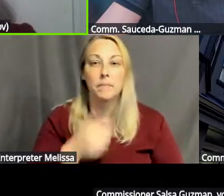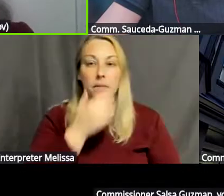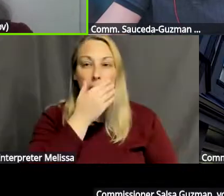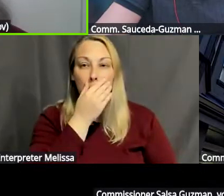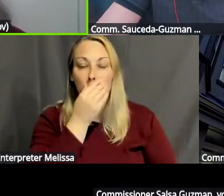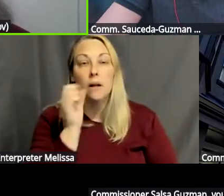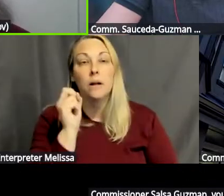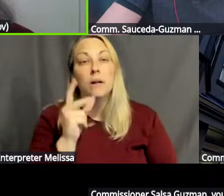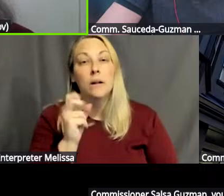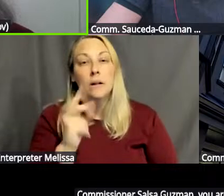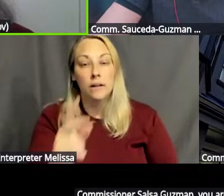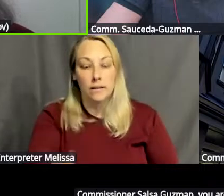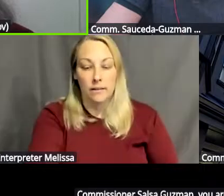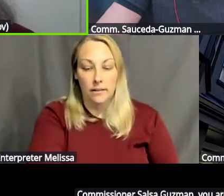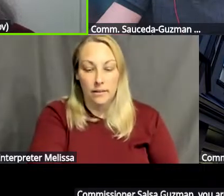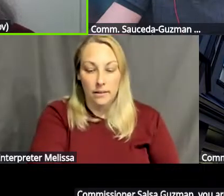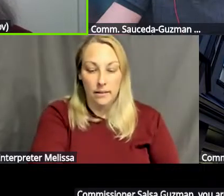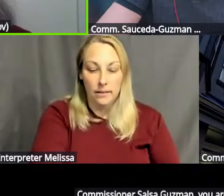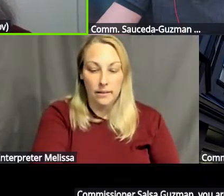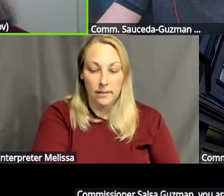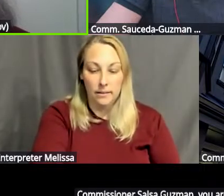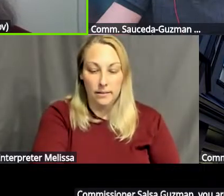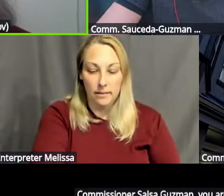So me.